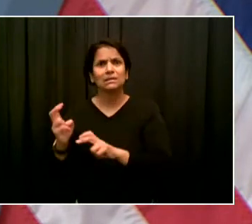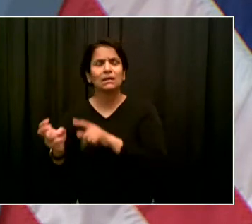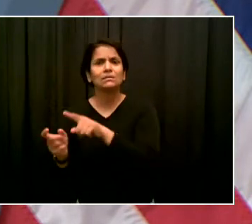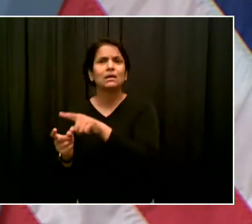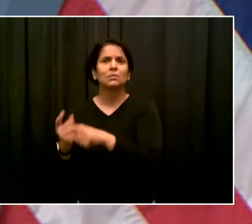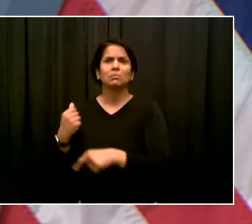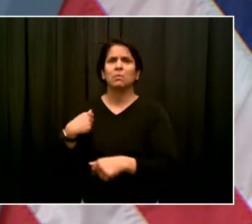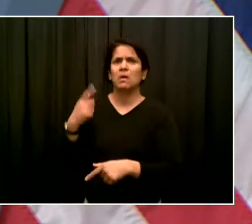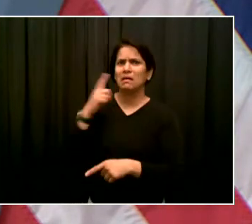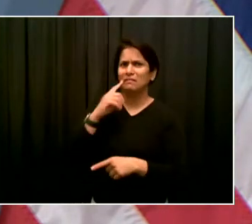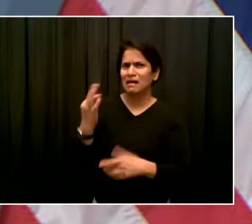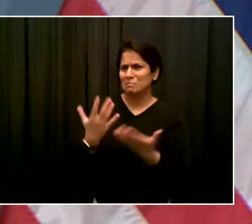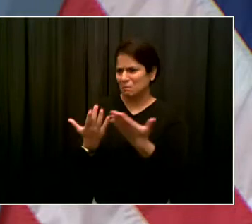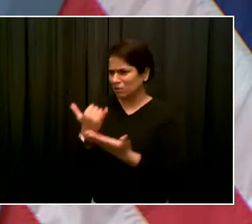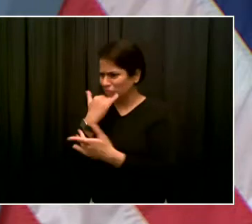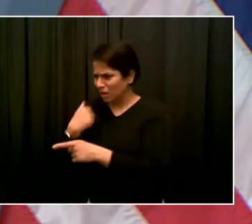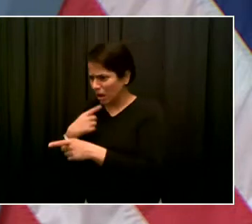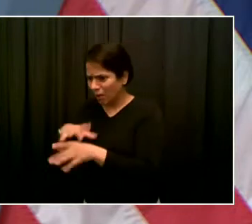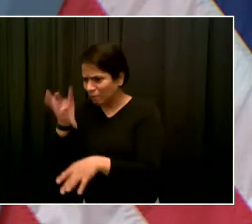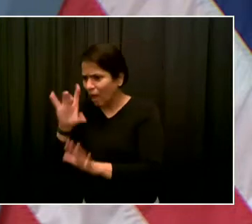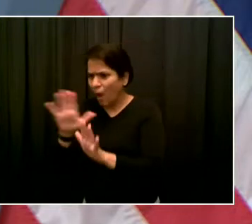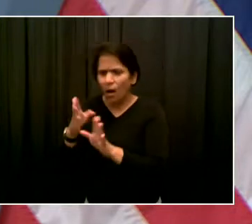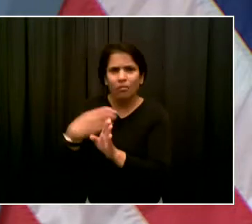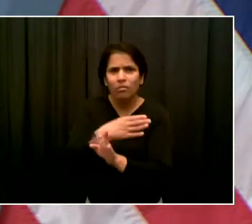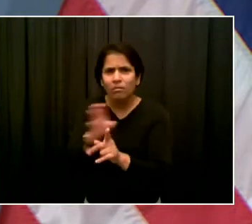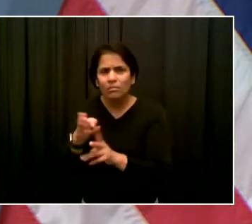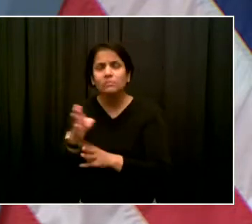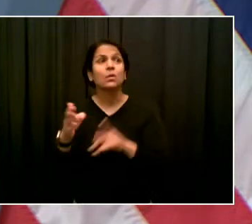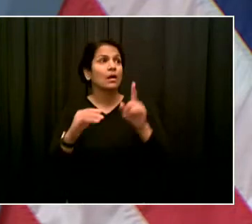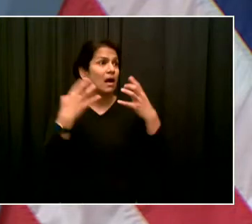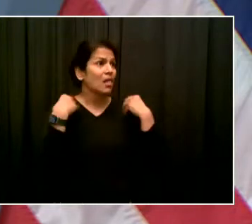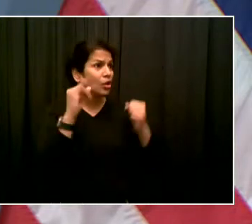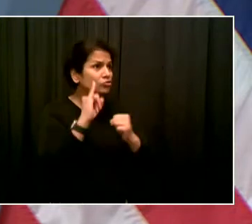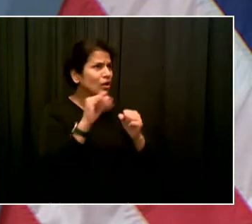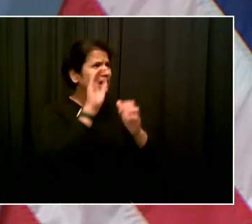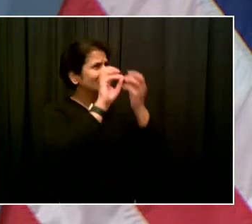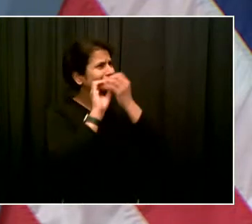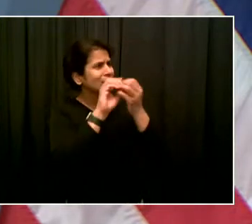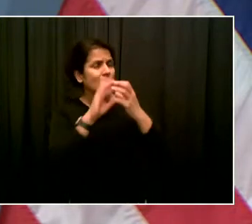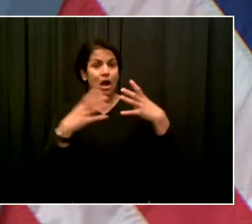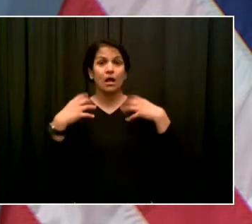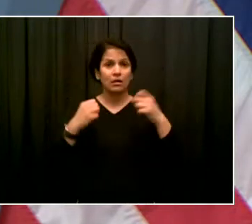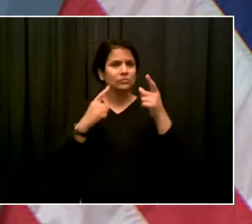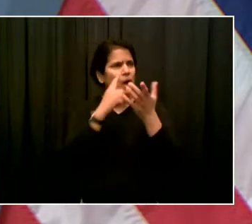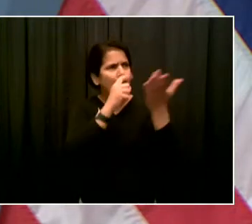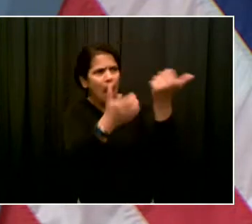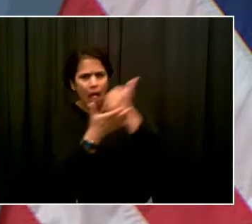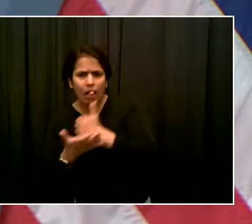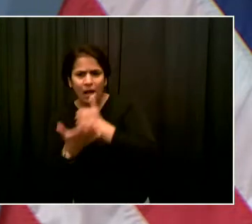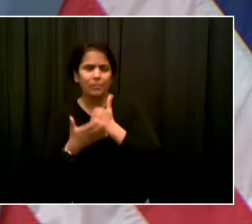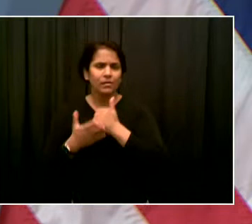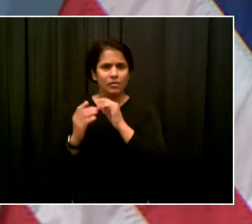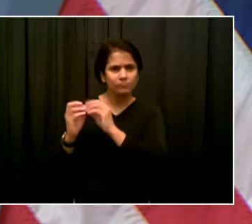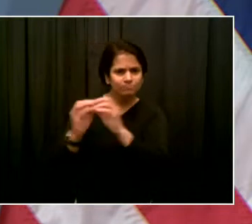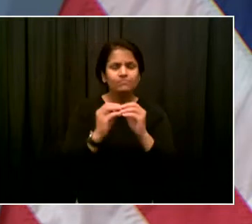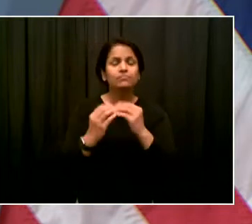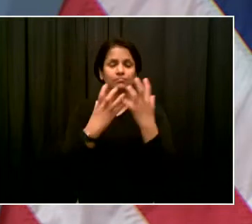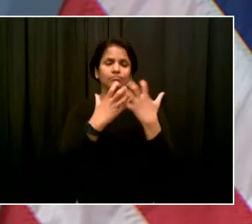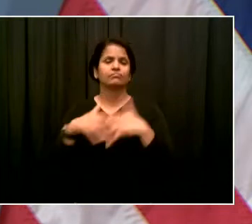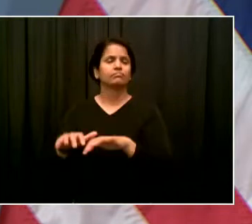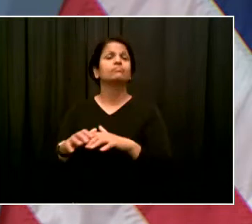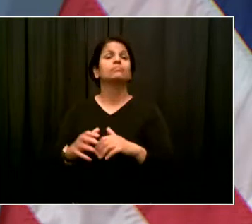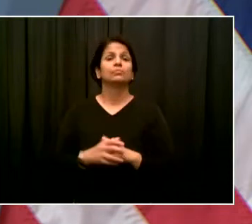when we discovered some health issues that we could treat early. That steady building of